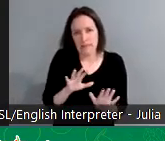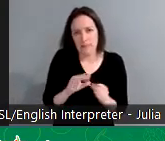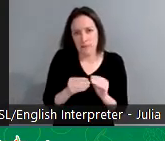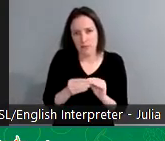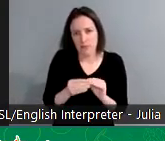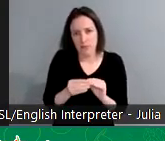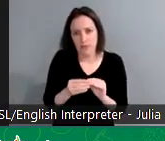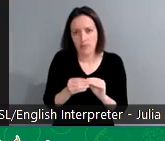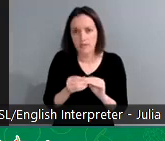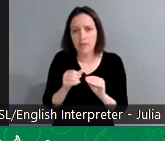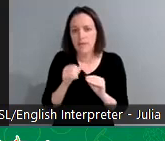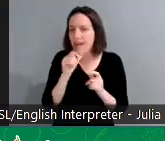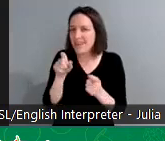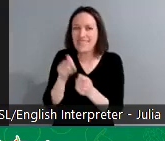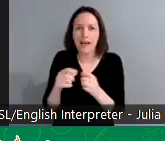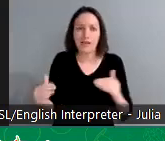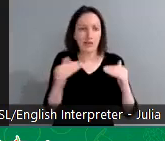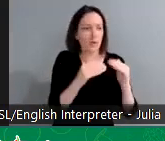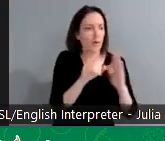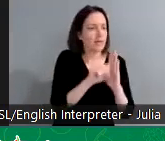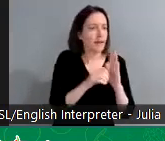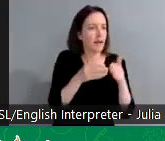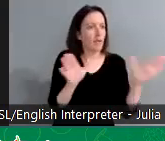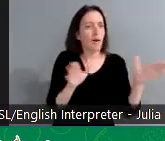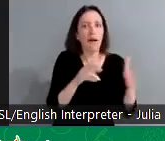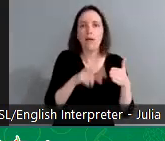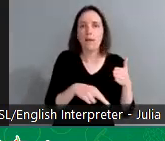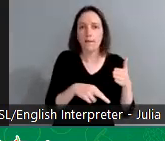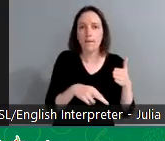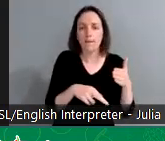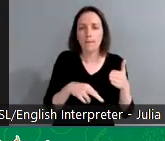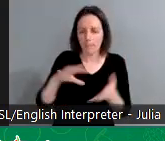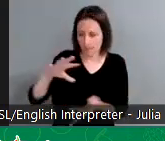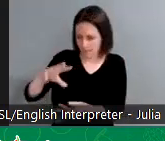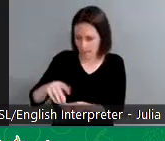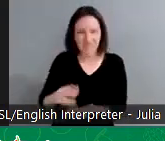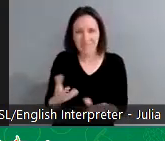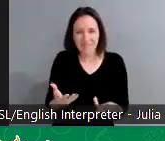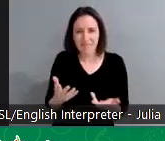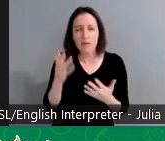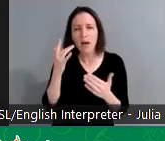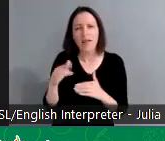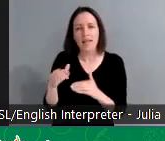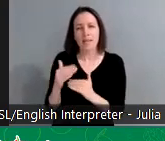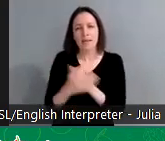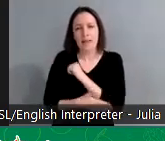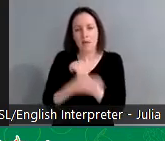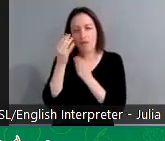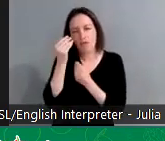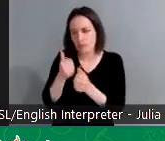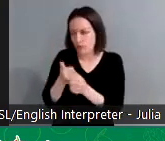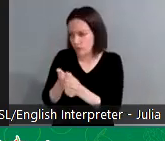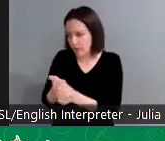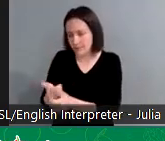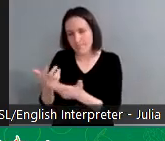statewide outcomes, and it is due to data limitations on how the county information was tracked.